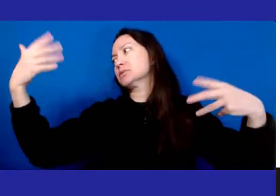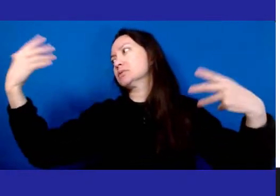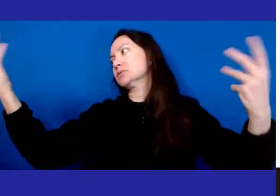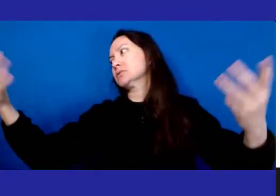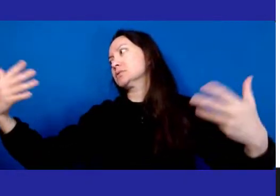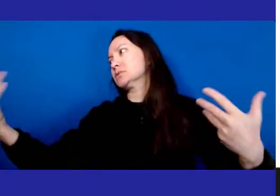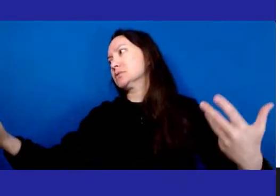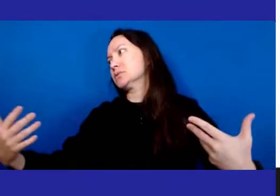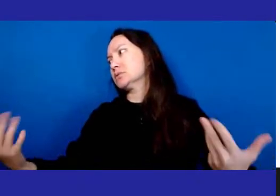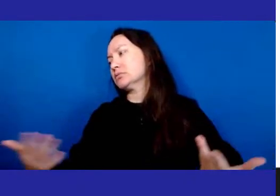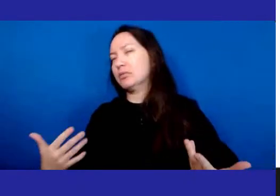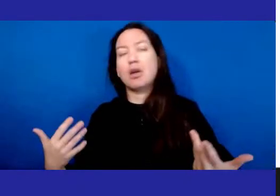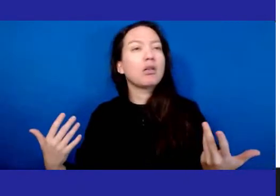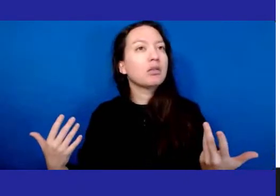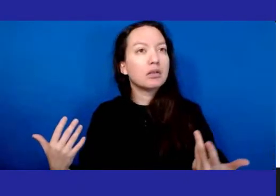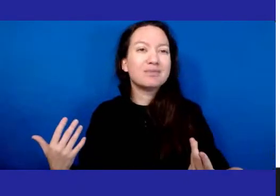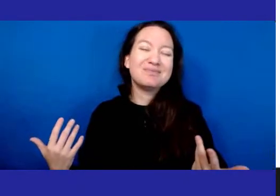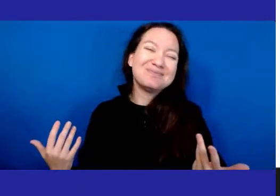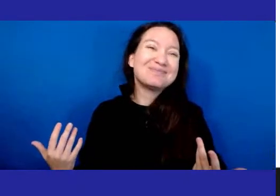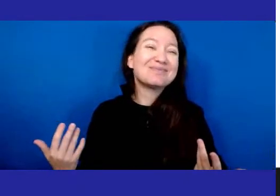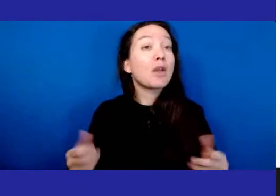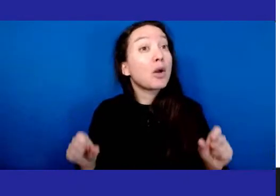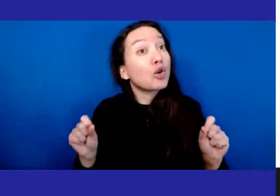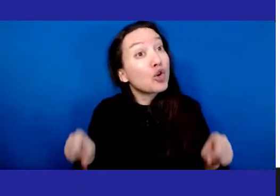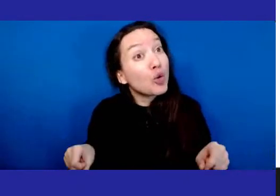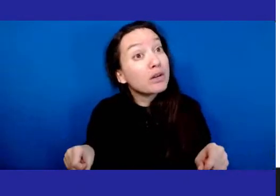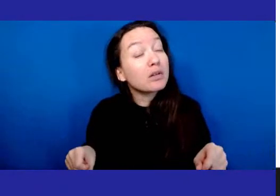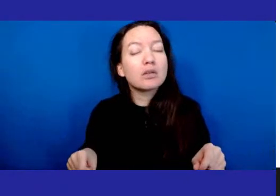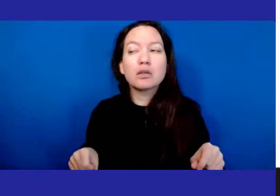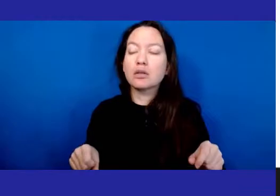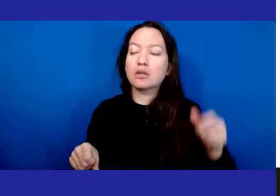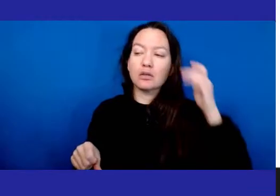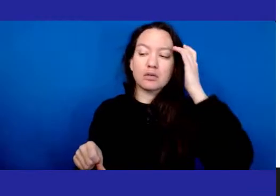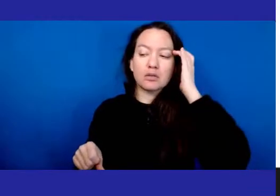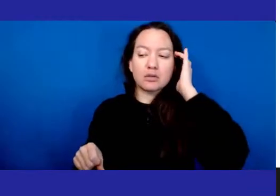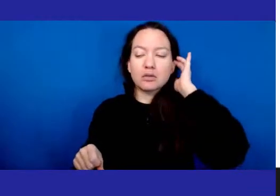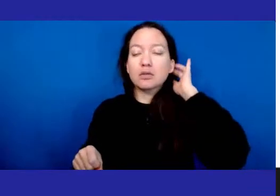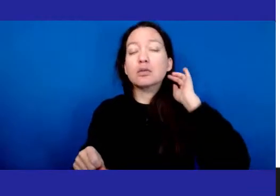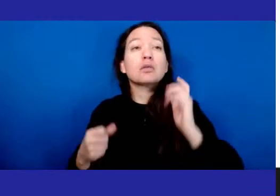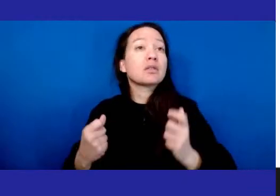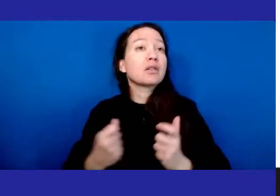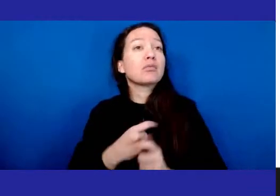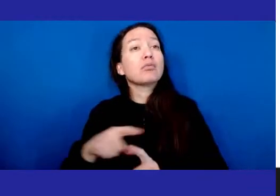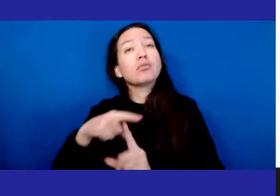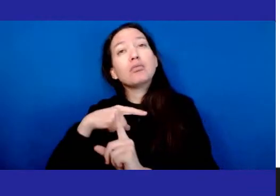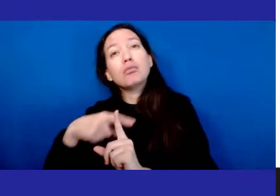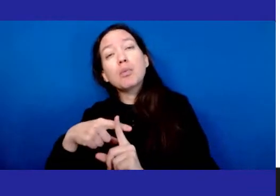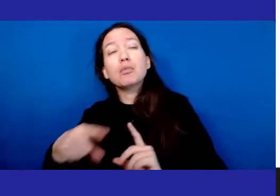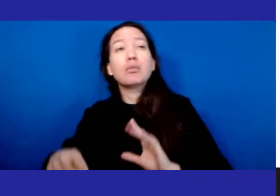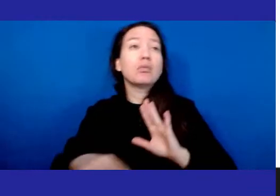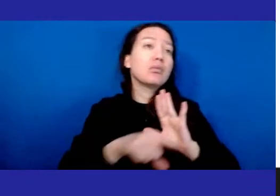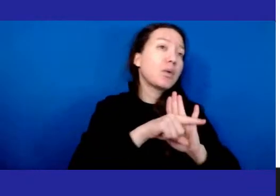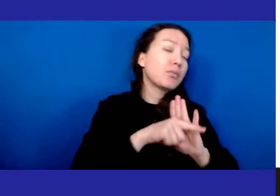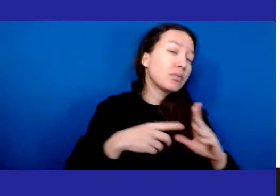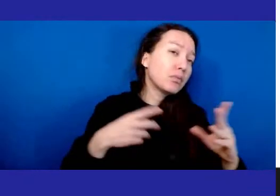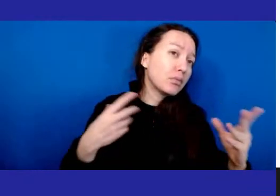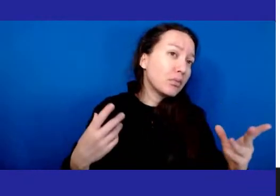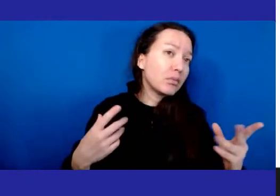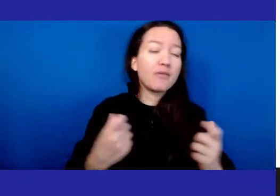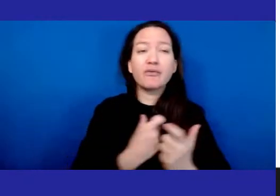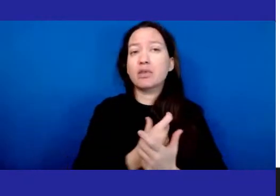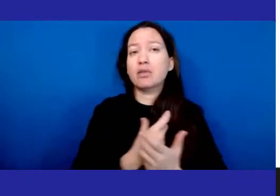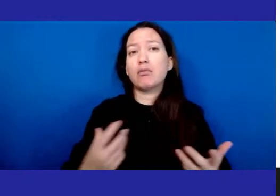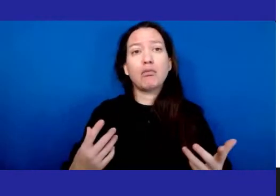then, which, you know, again, it's possible. Everything has a benefit and a cost. And it's just, this is